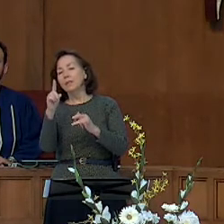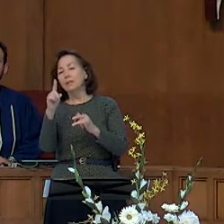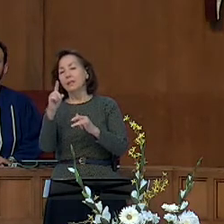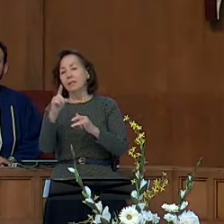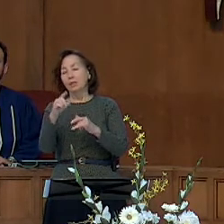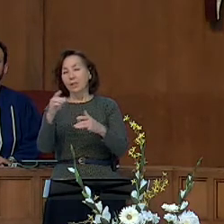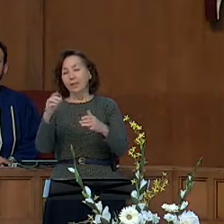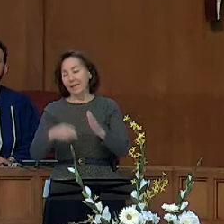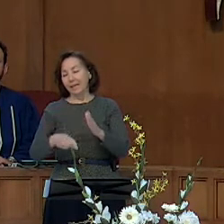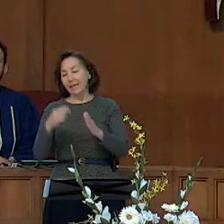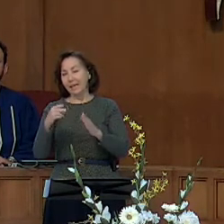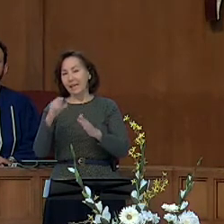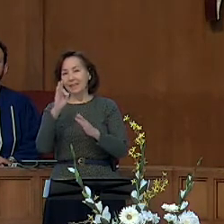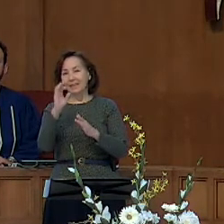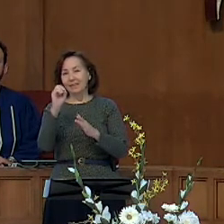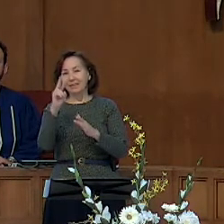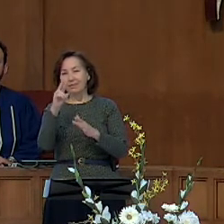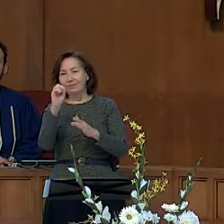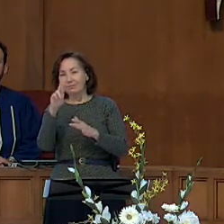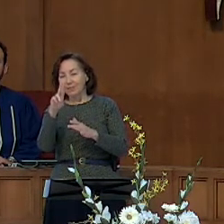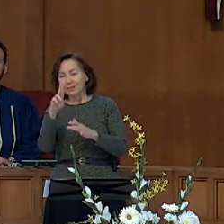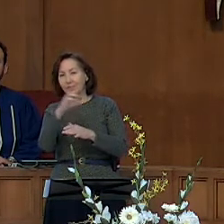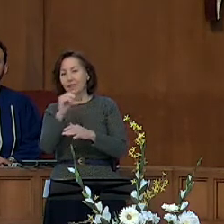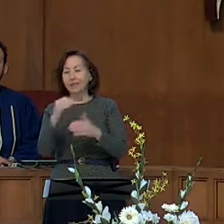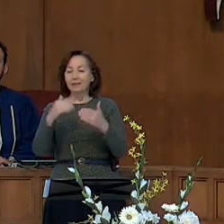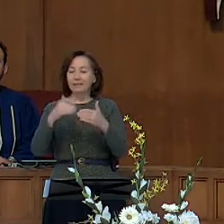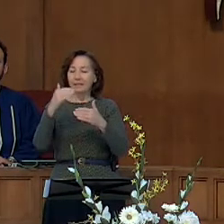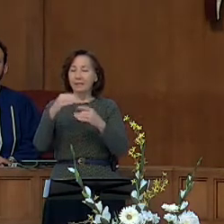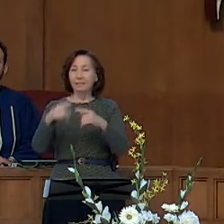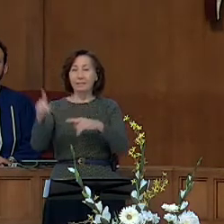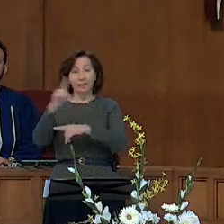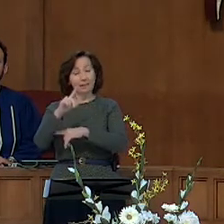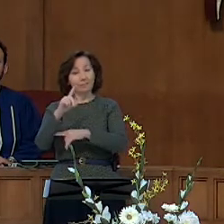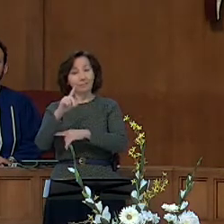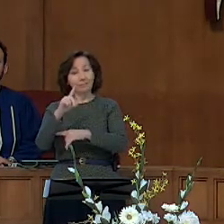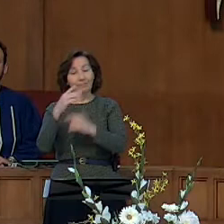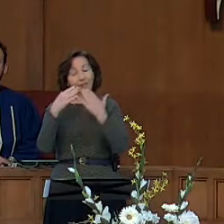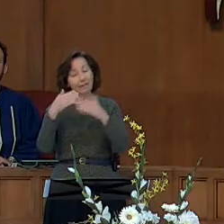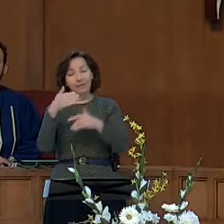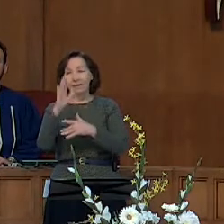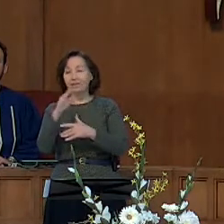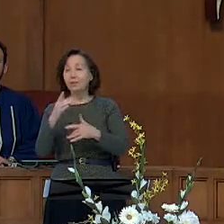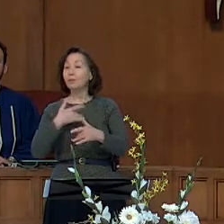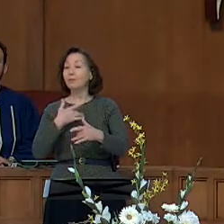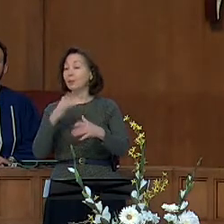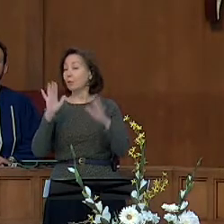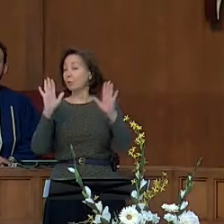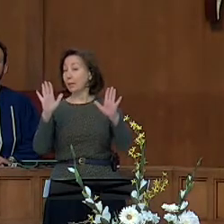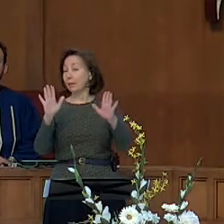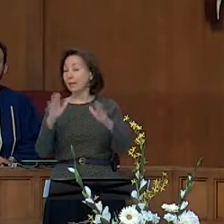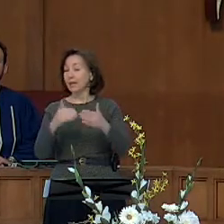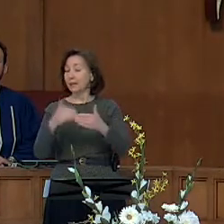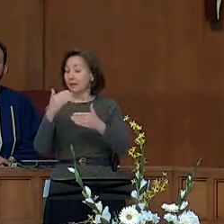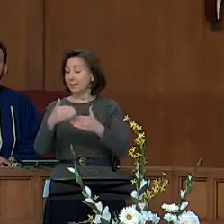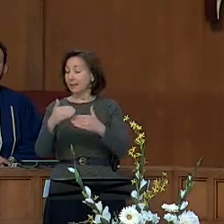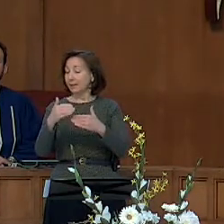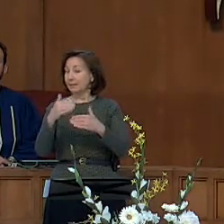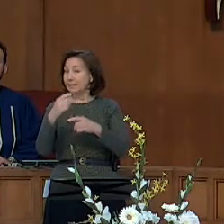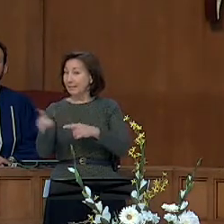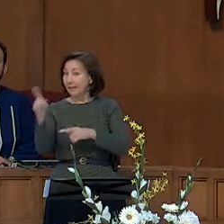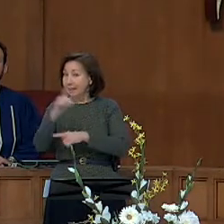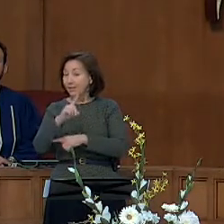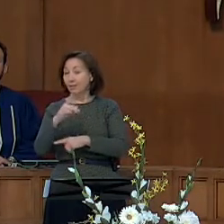fever and was not feeling so good. And then the next day, thank God, she was feeling great, and the next day she's feeling great. So